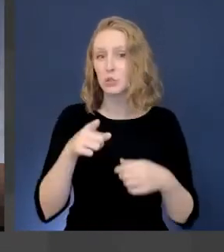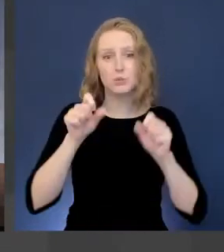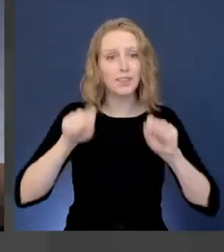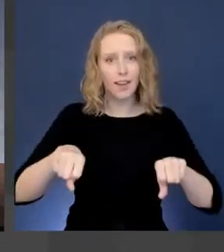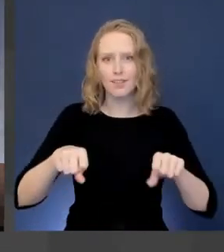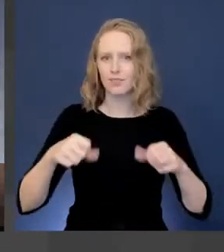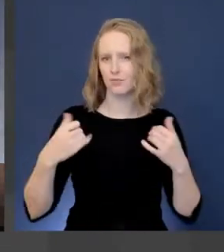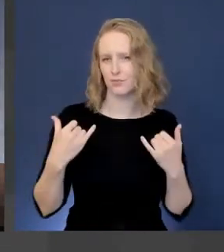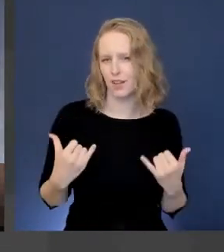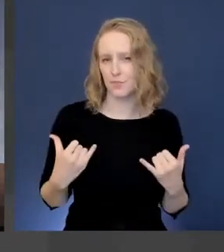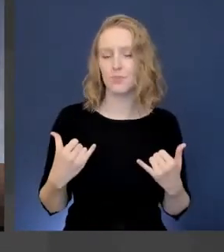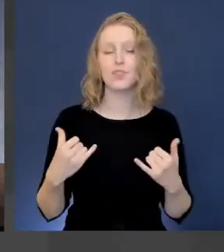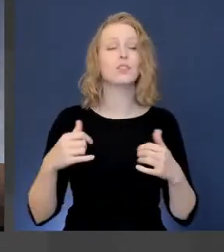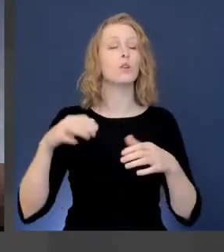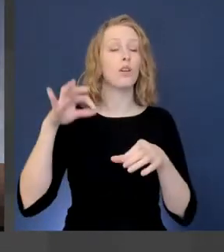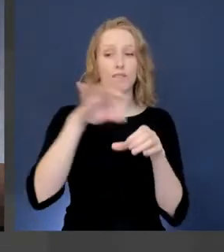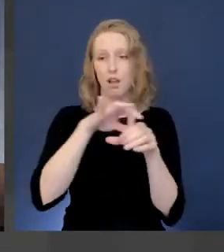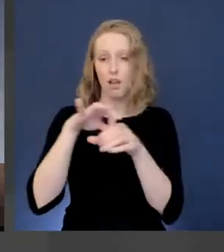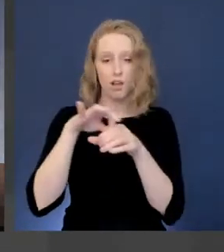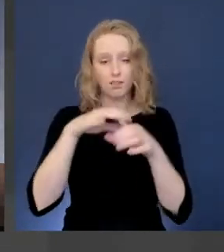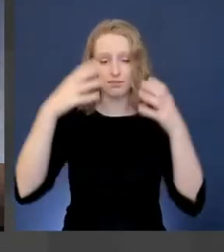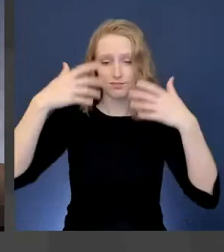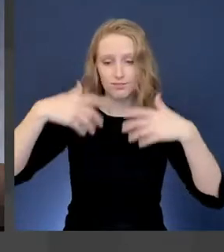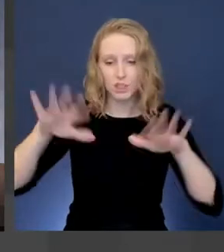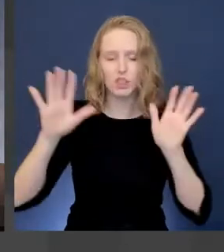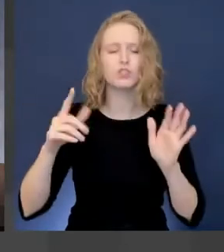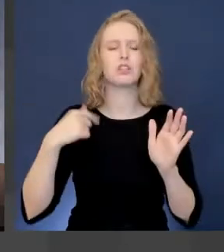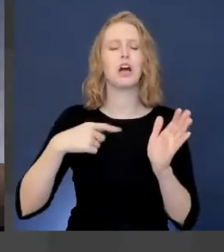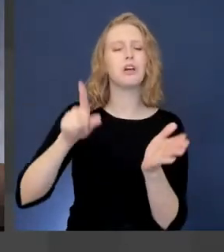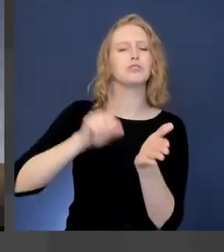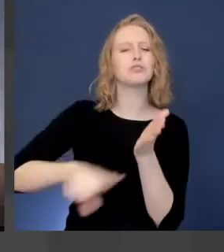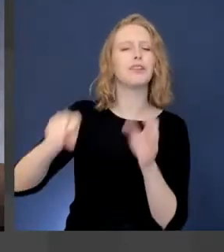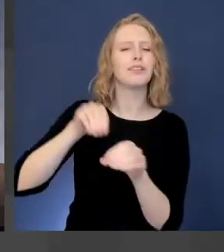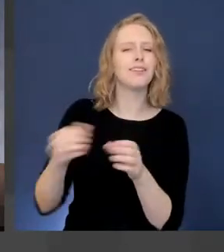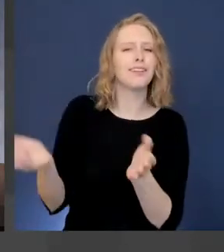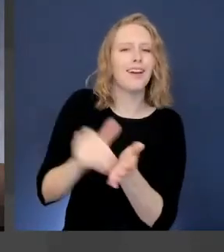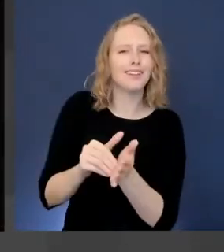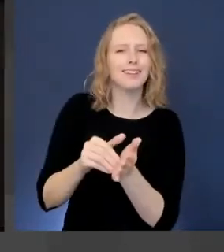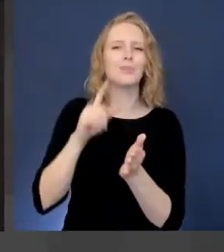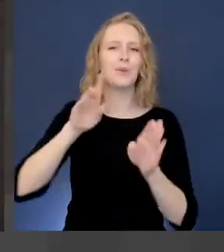round of votes, I'll check back in with you so we can open the final round.